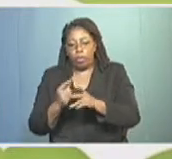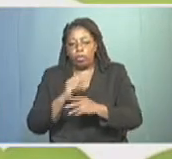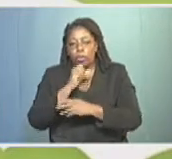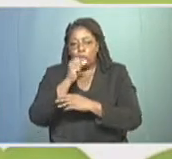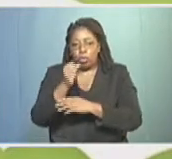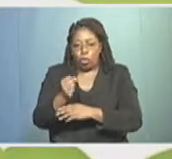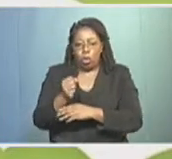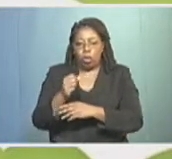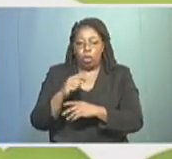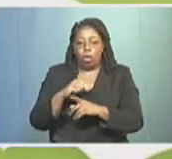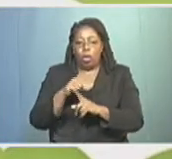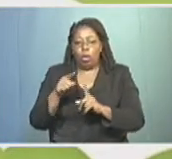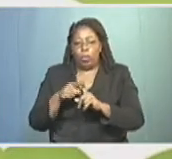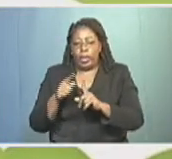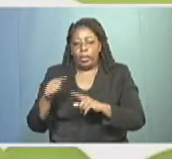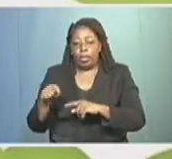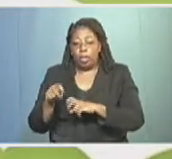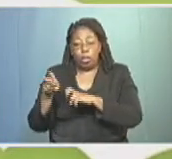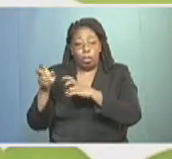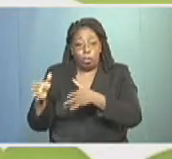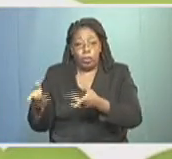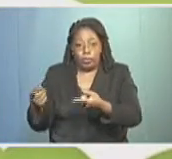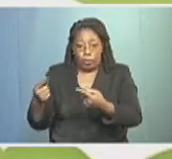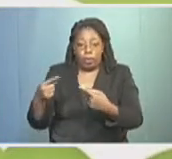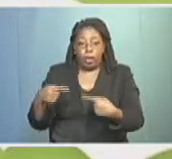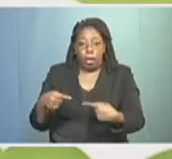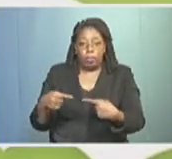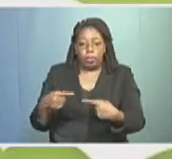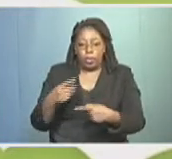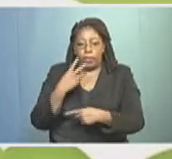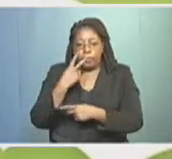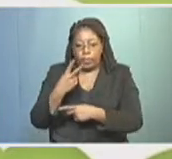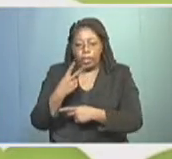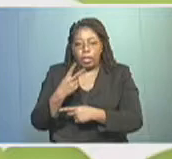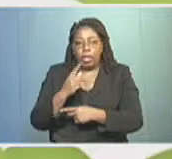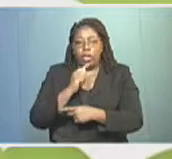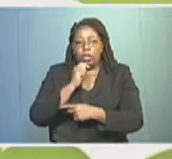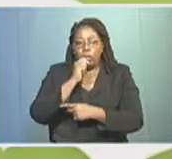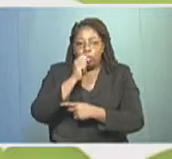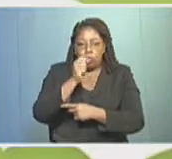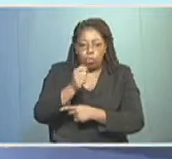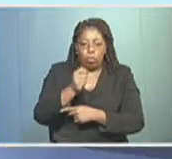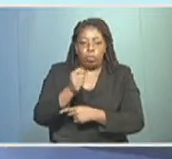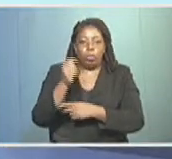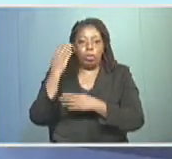when tourists come, they're able to feel the authentic Bahamian experience.